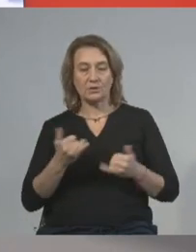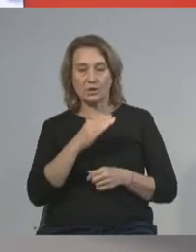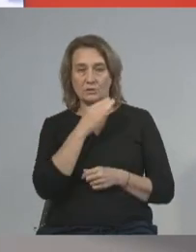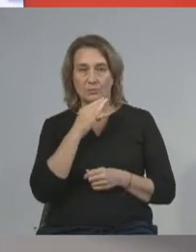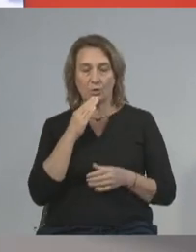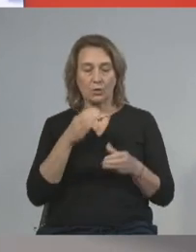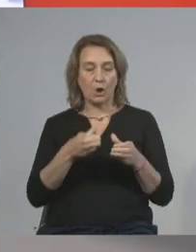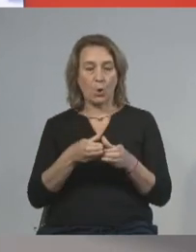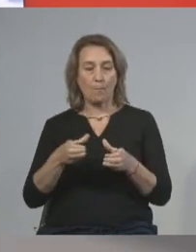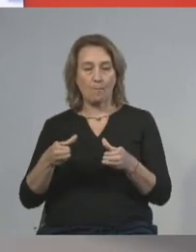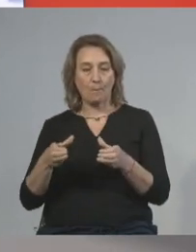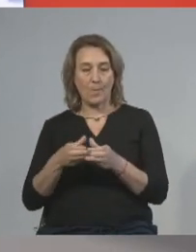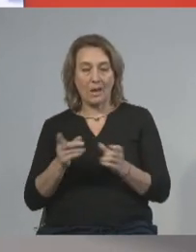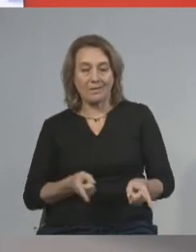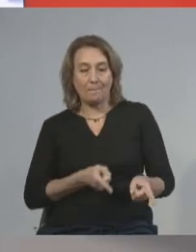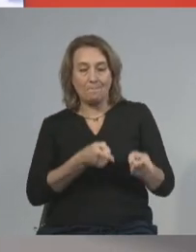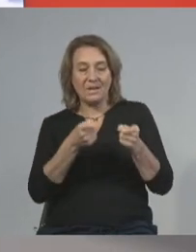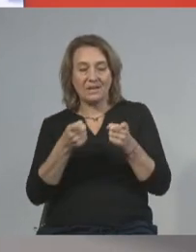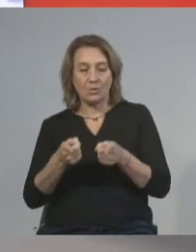now a lot of companies